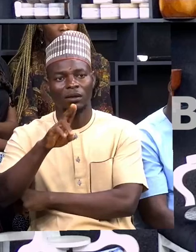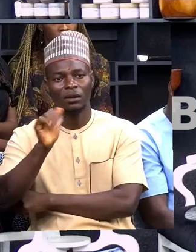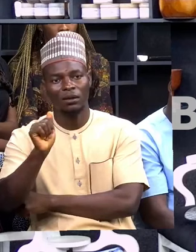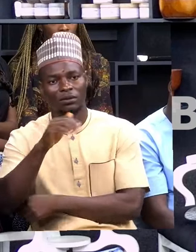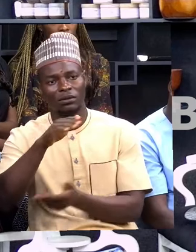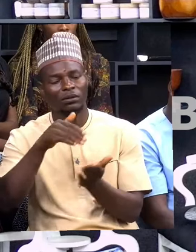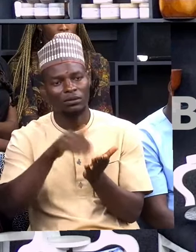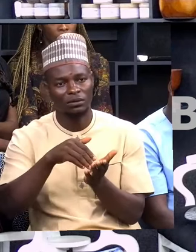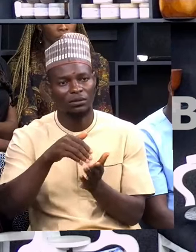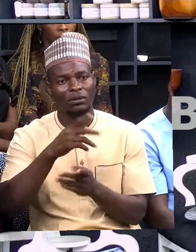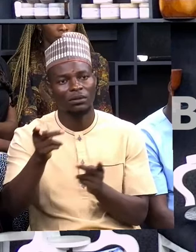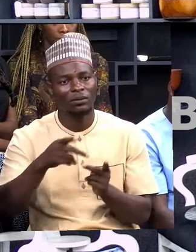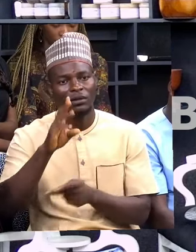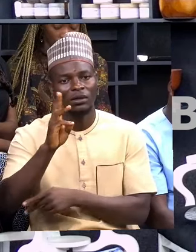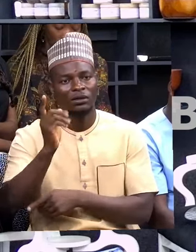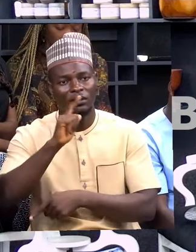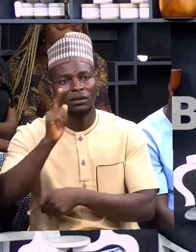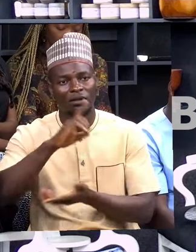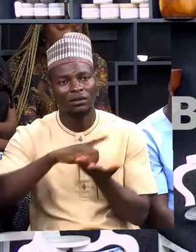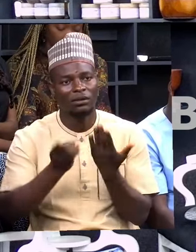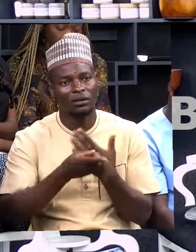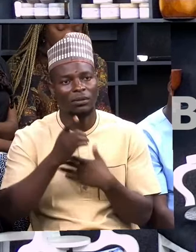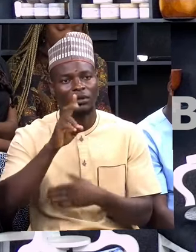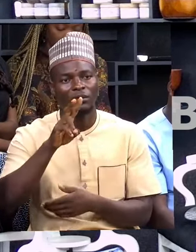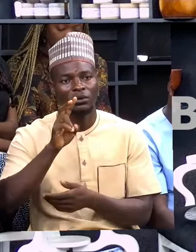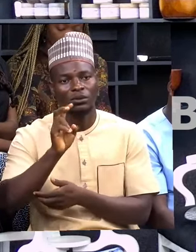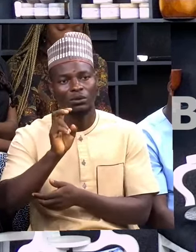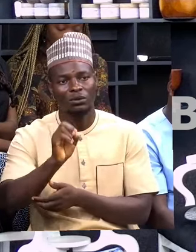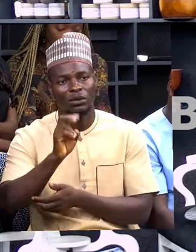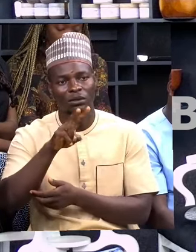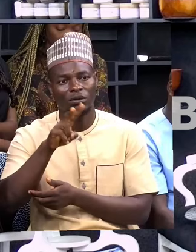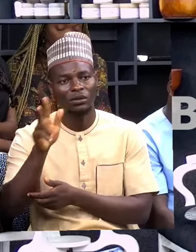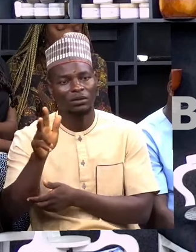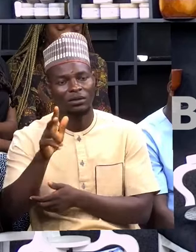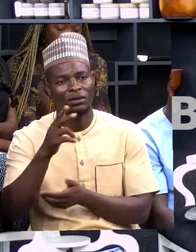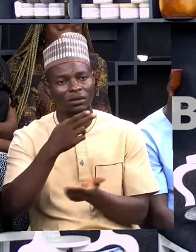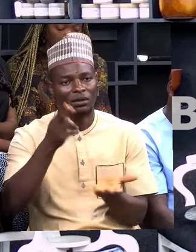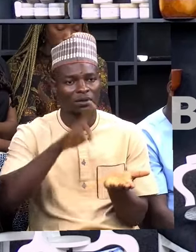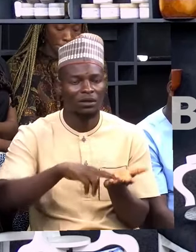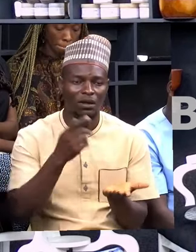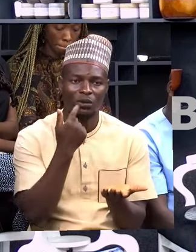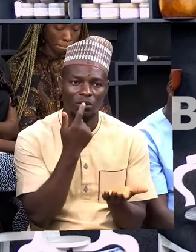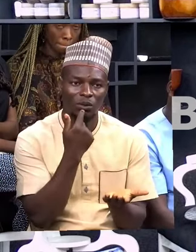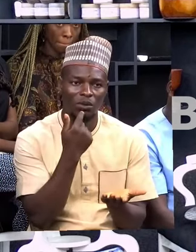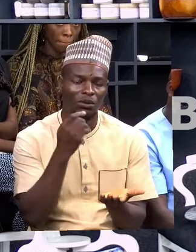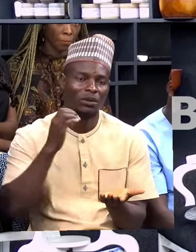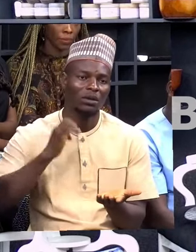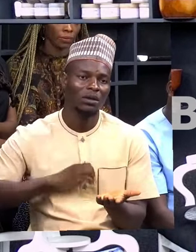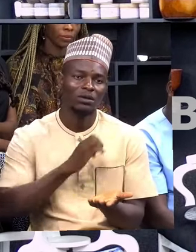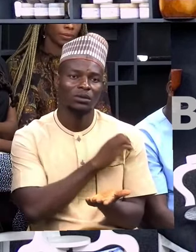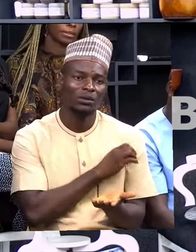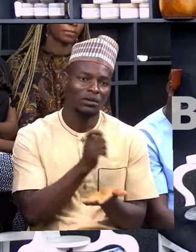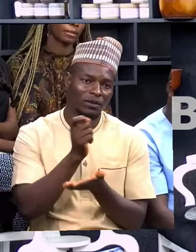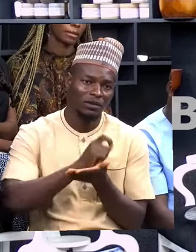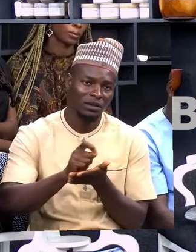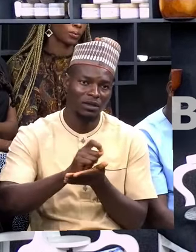Date, 6th December 2023. Thank you. Yes, sir. Signed who? Signed Executive Secretary